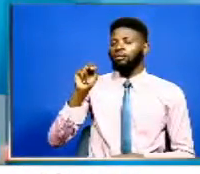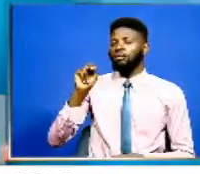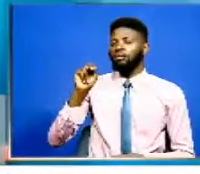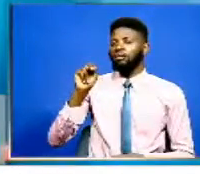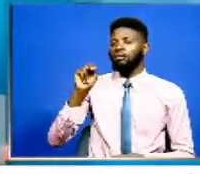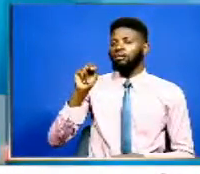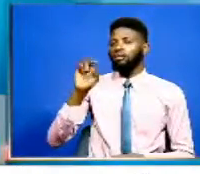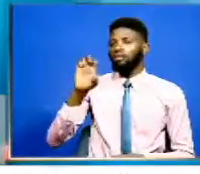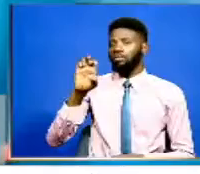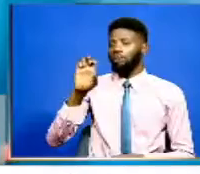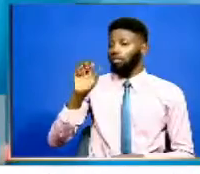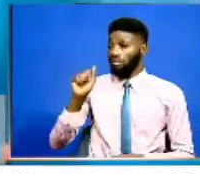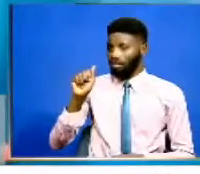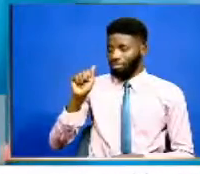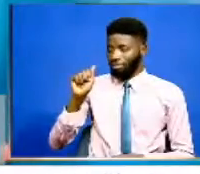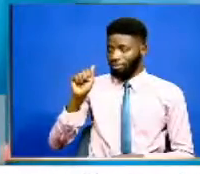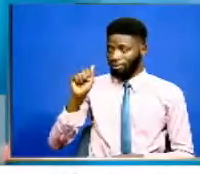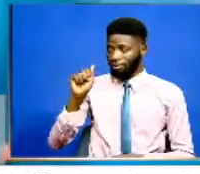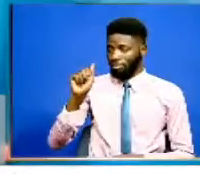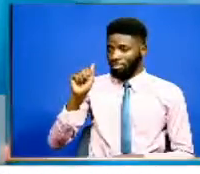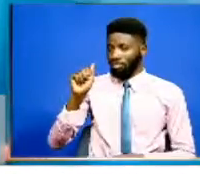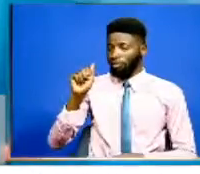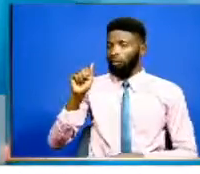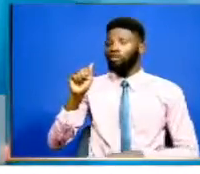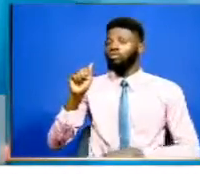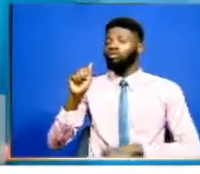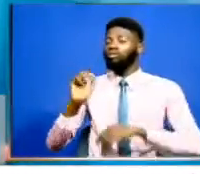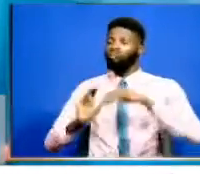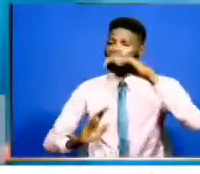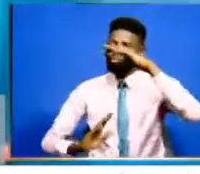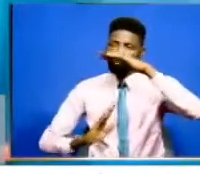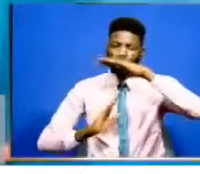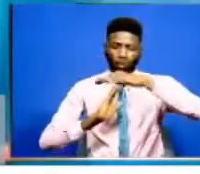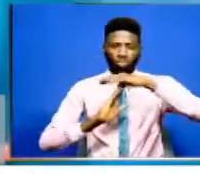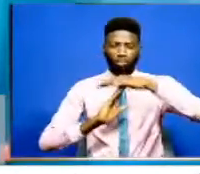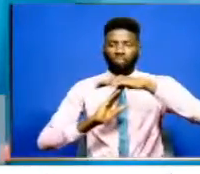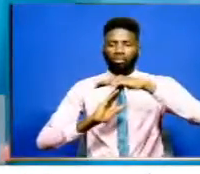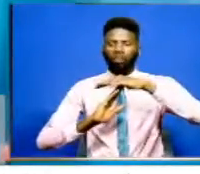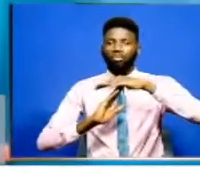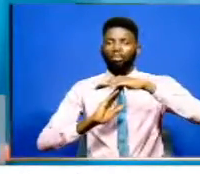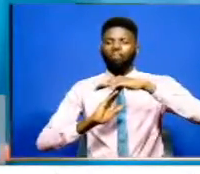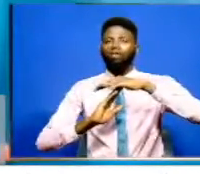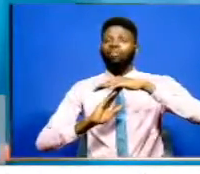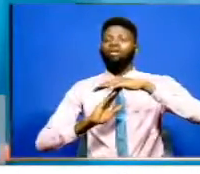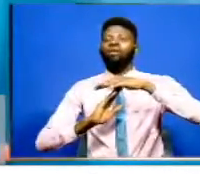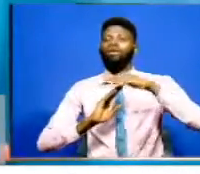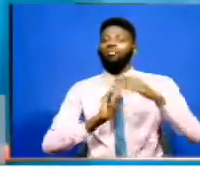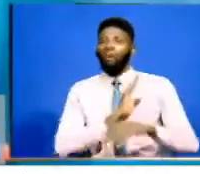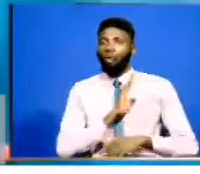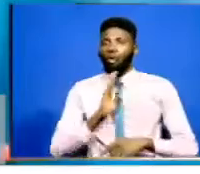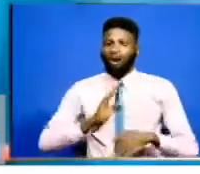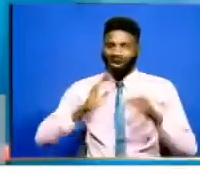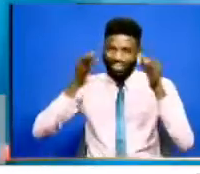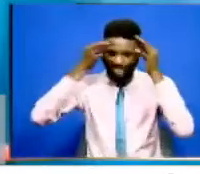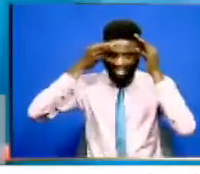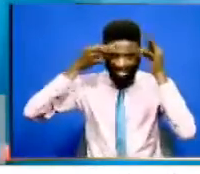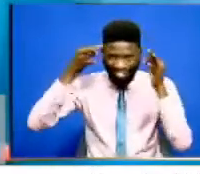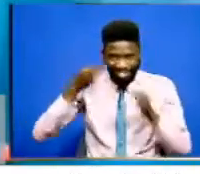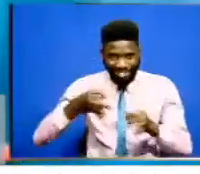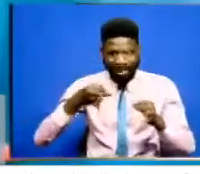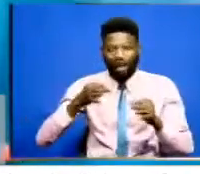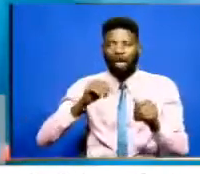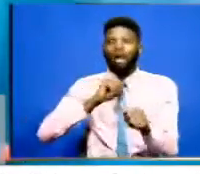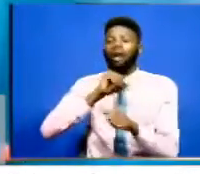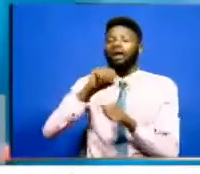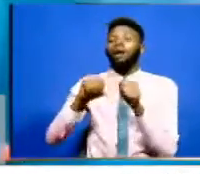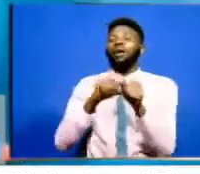Environment Assembly is the highest decision-making body on the global environment. It